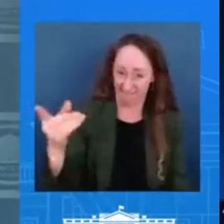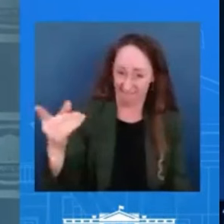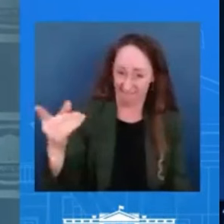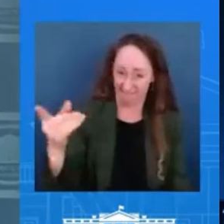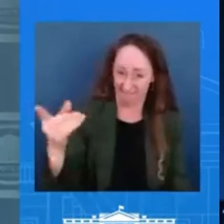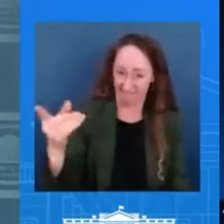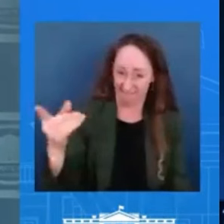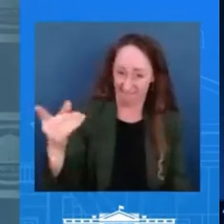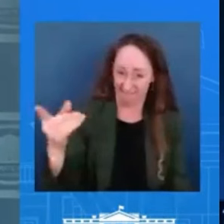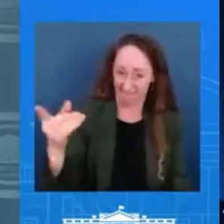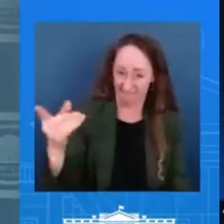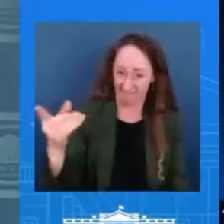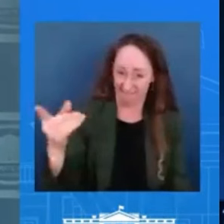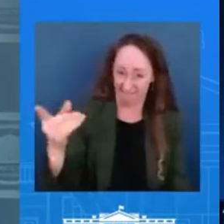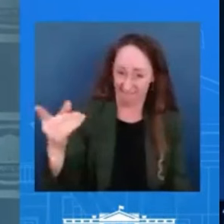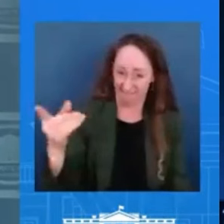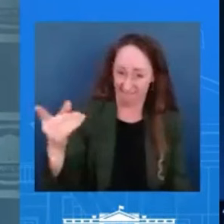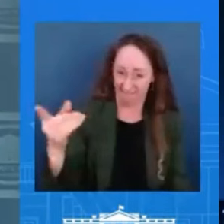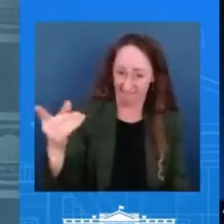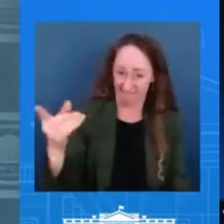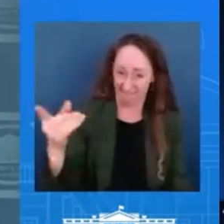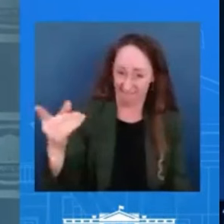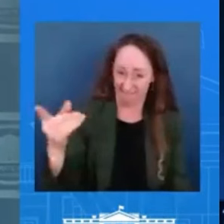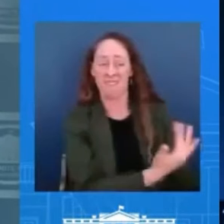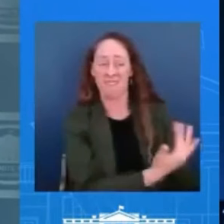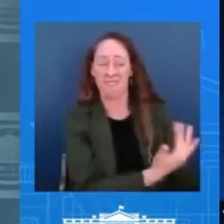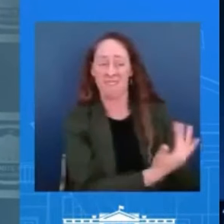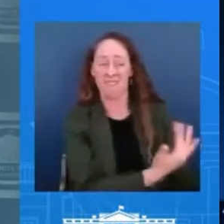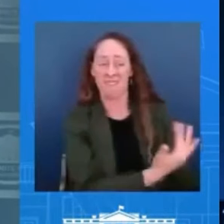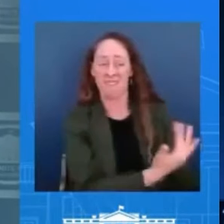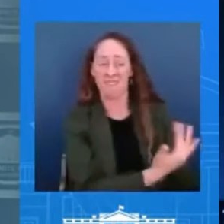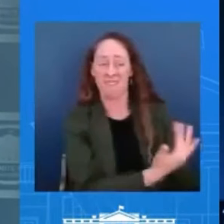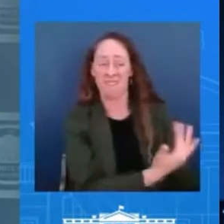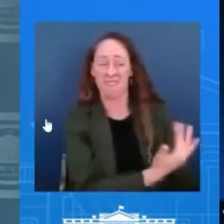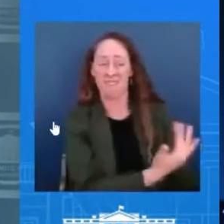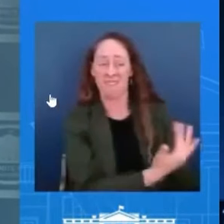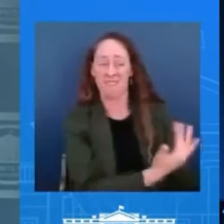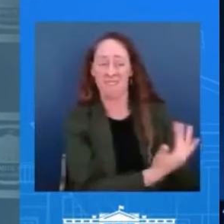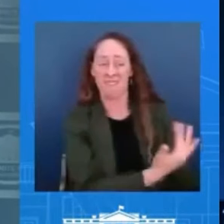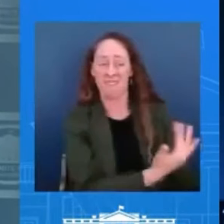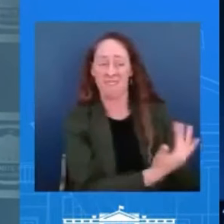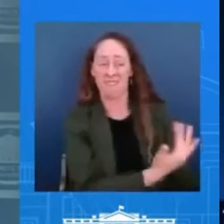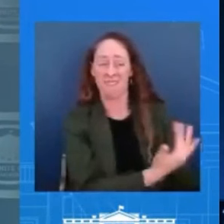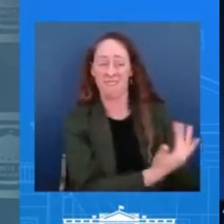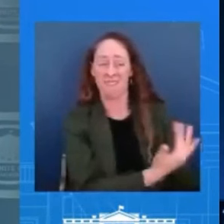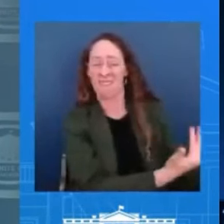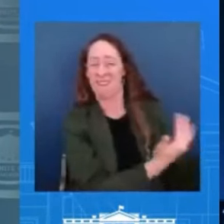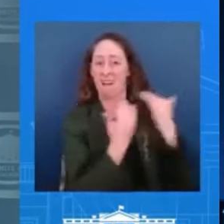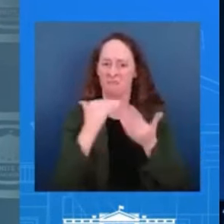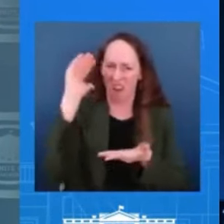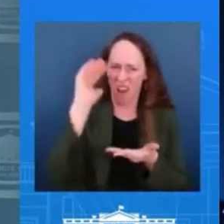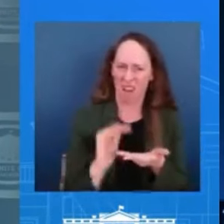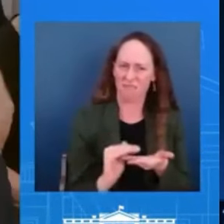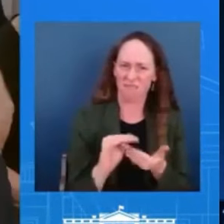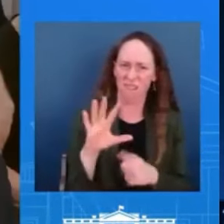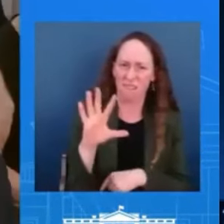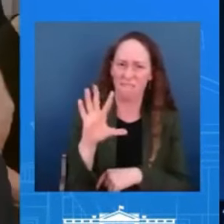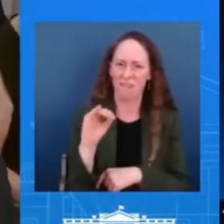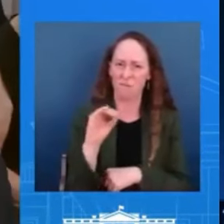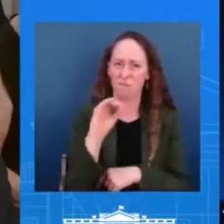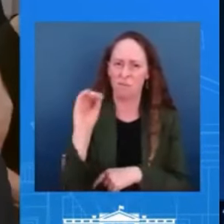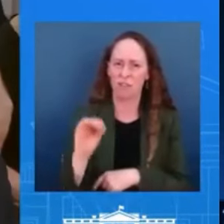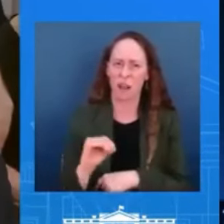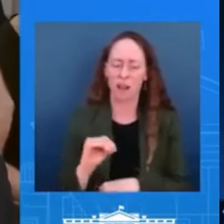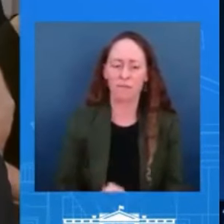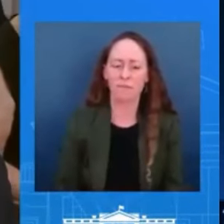going to be laughing at so many people crying. I mean, I hope I see that. Hold on. What's the lie again? Though she's been in charge of